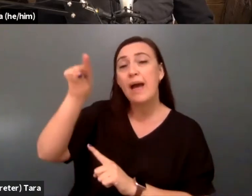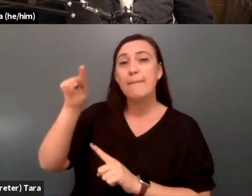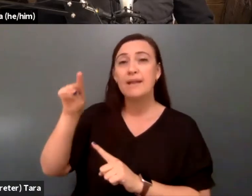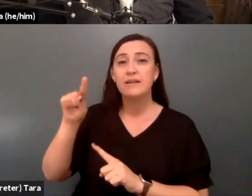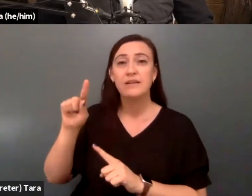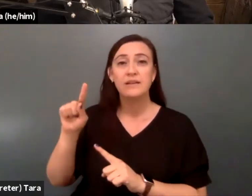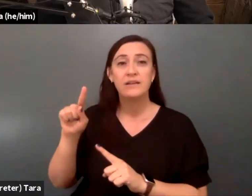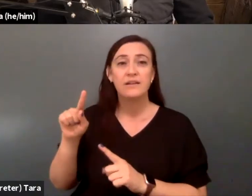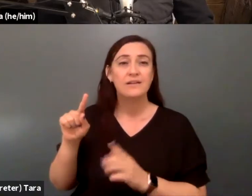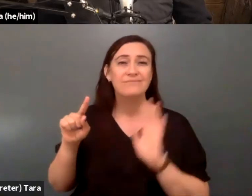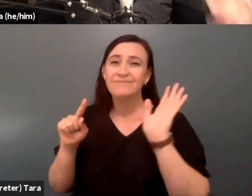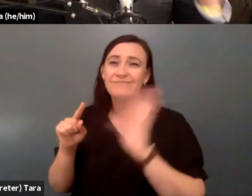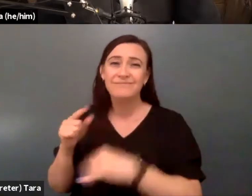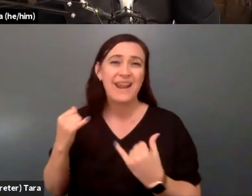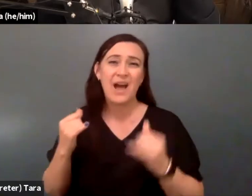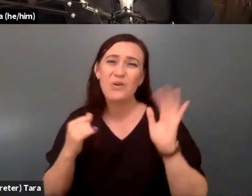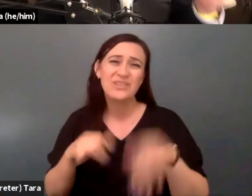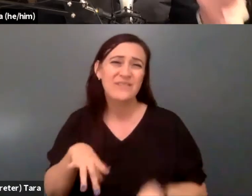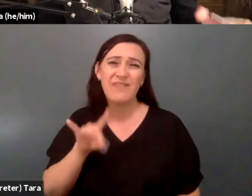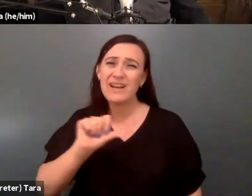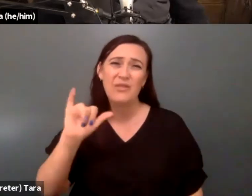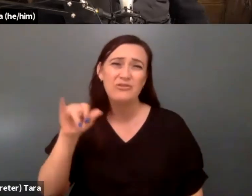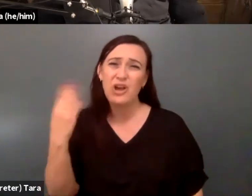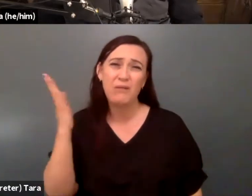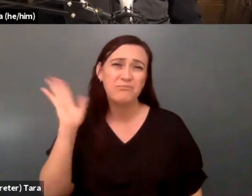another job, because when